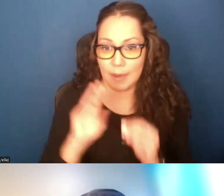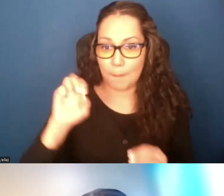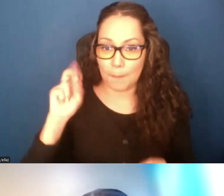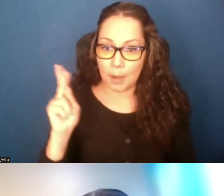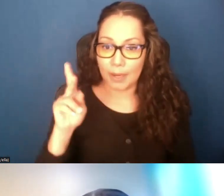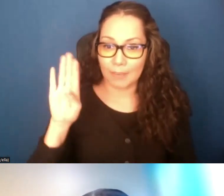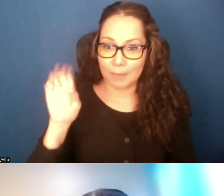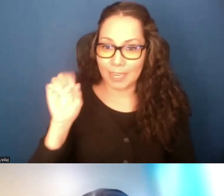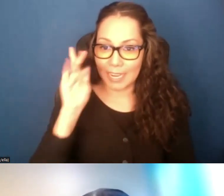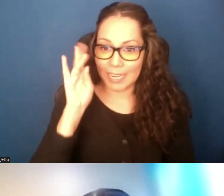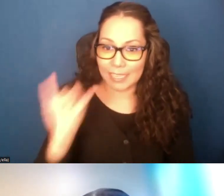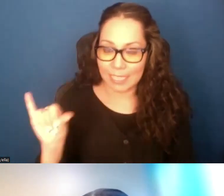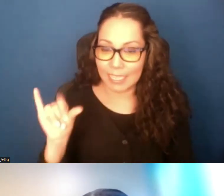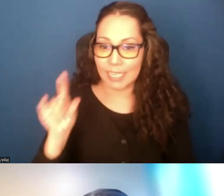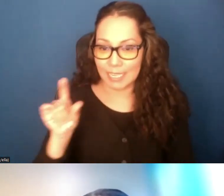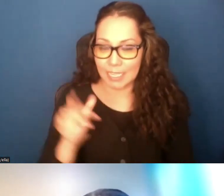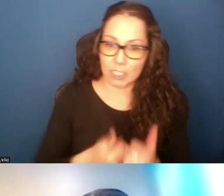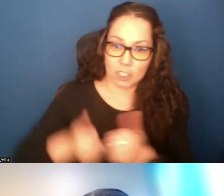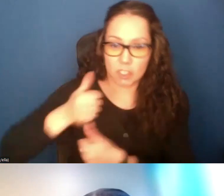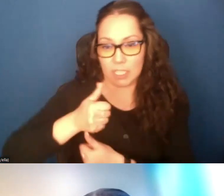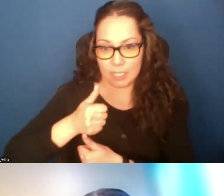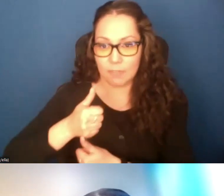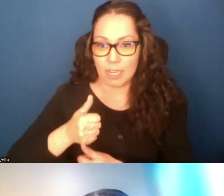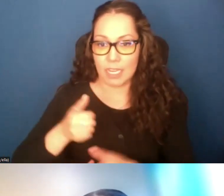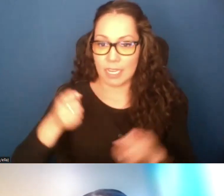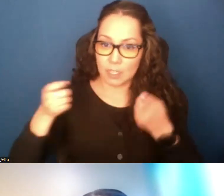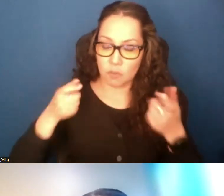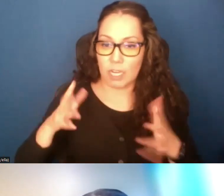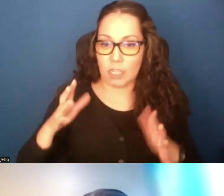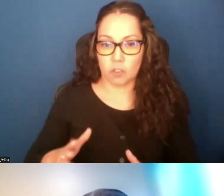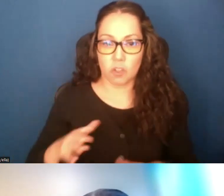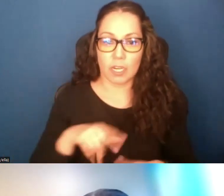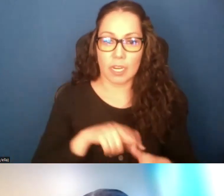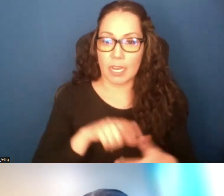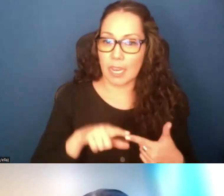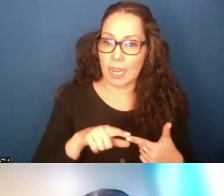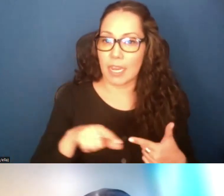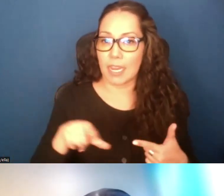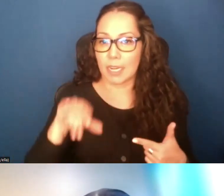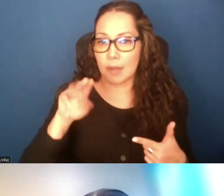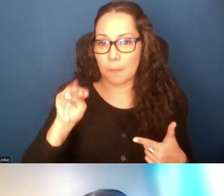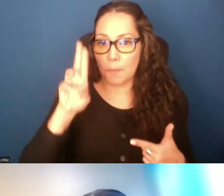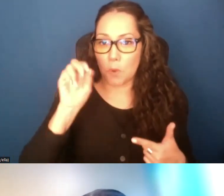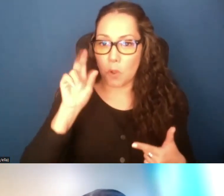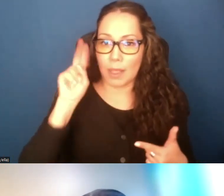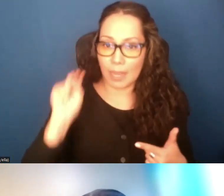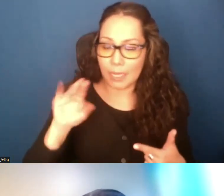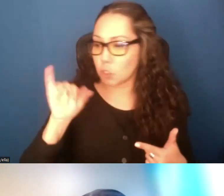the Chief Deputy Director at CDA, and Juliet Mullen, Senior Manager from Monat Health.